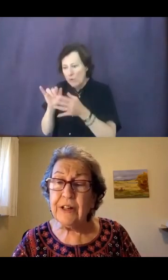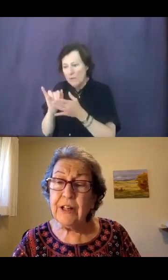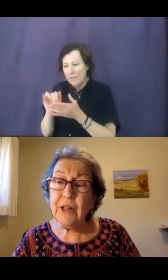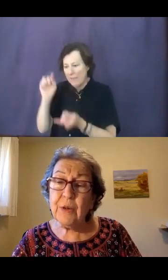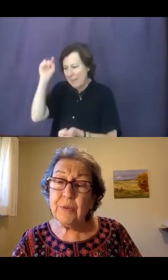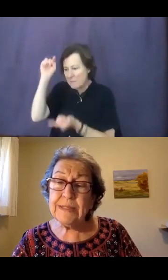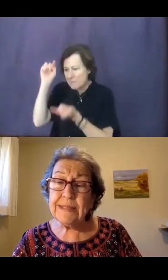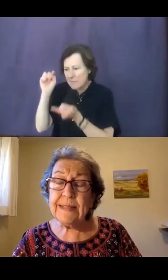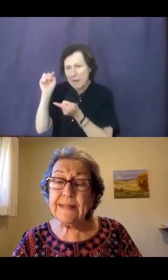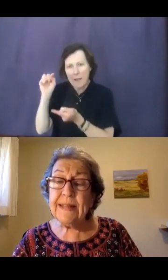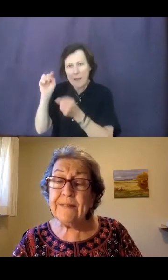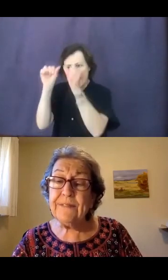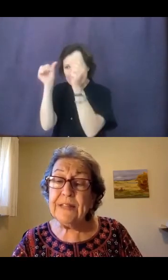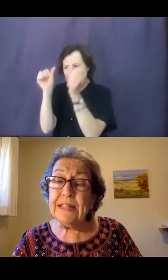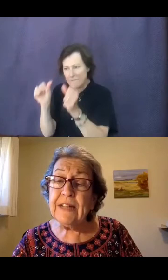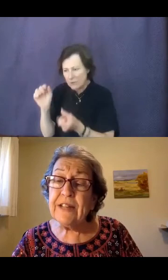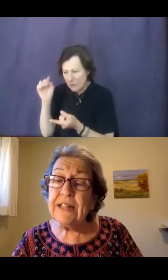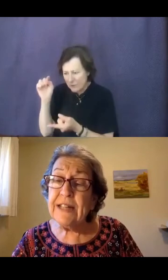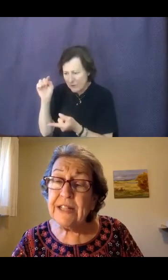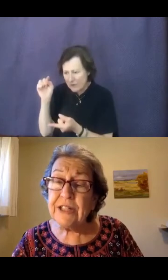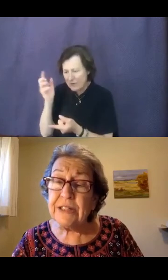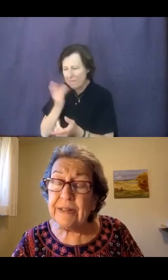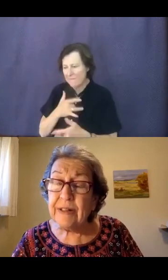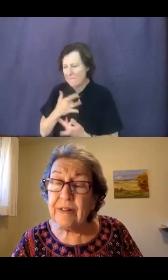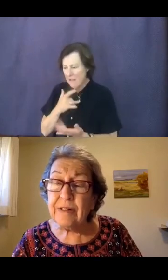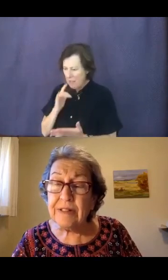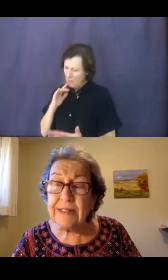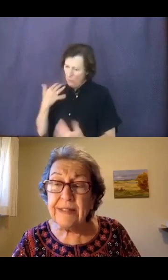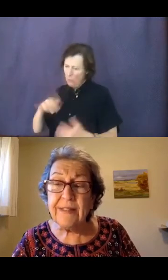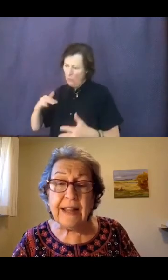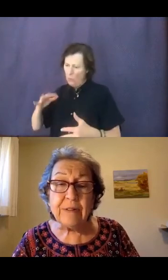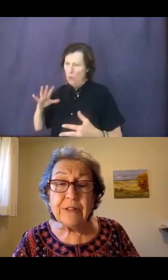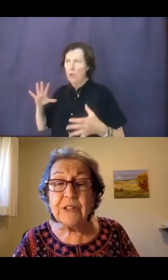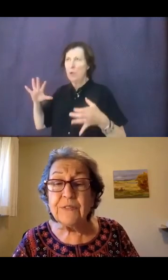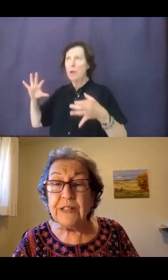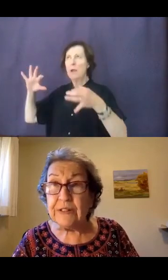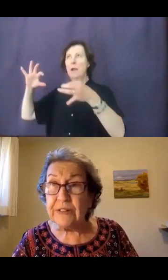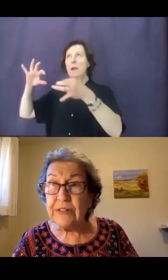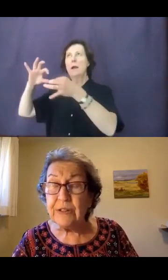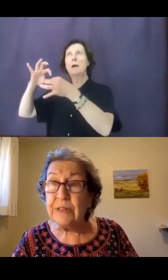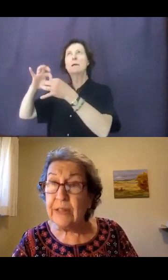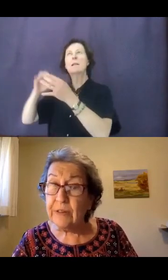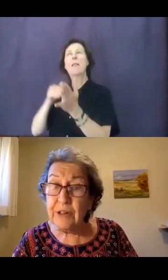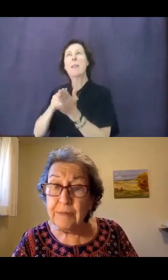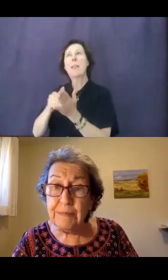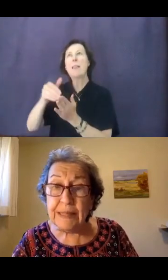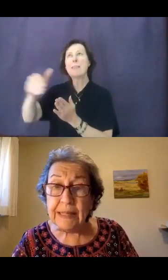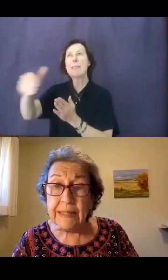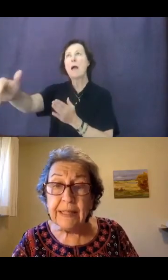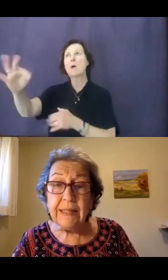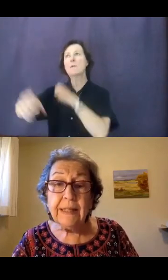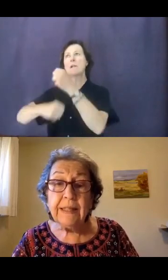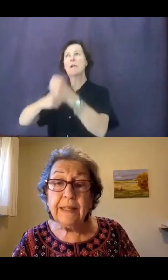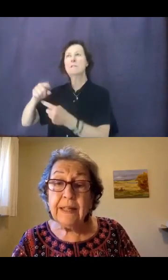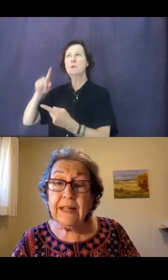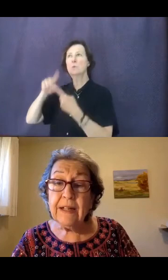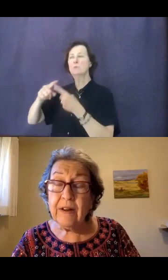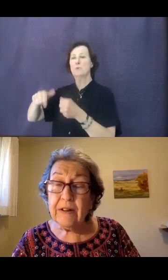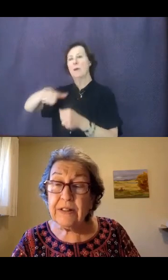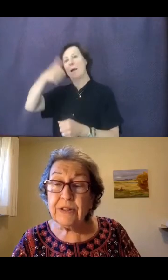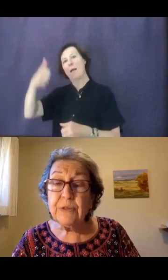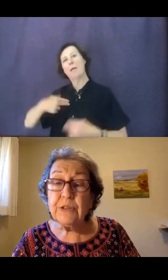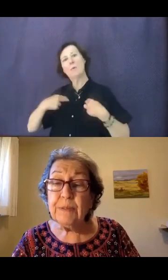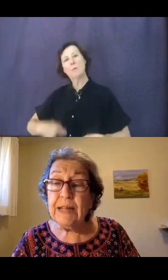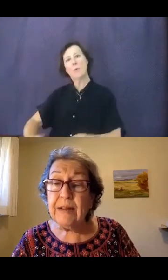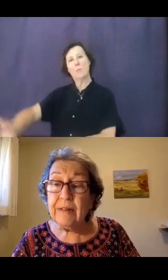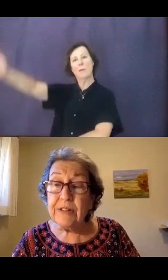figure was that feeling of connection across thousands of years to another human being, an